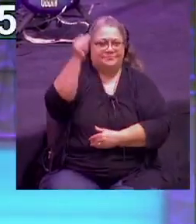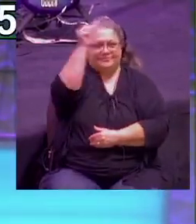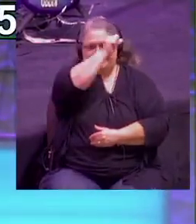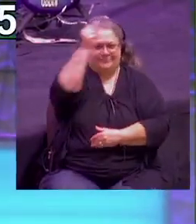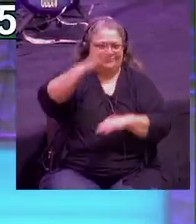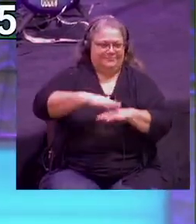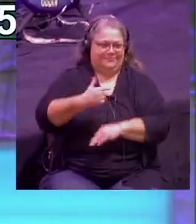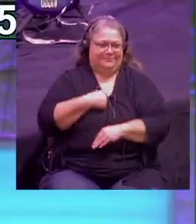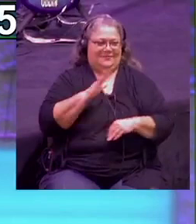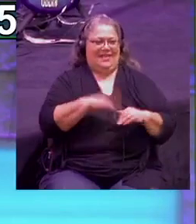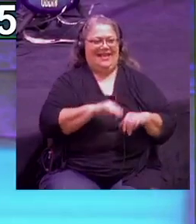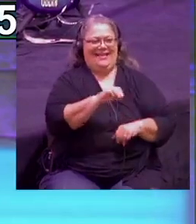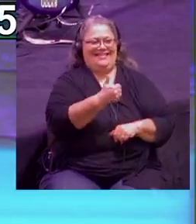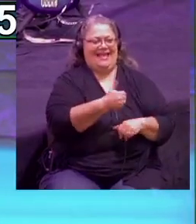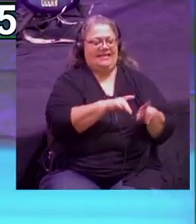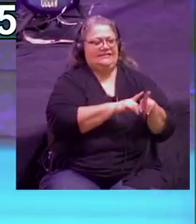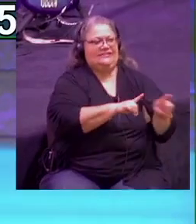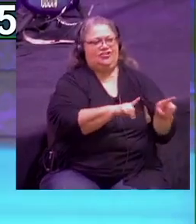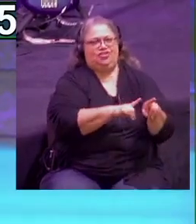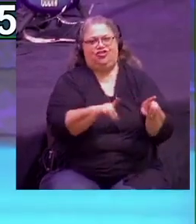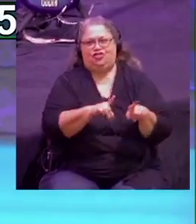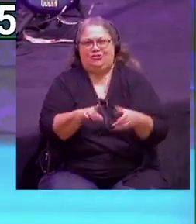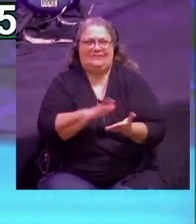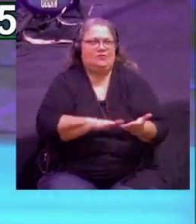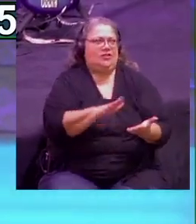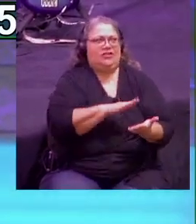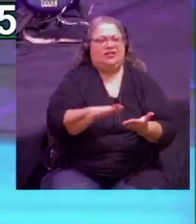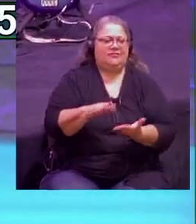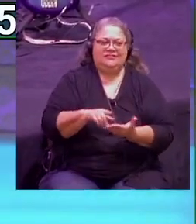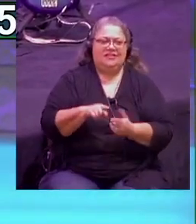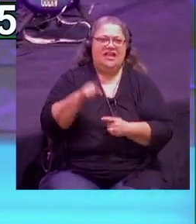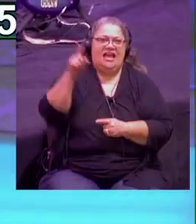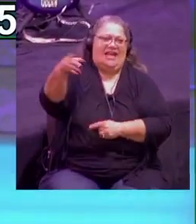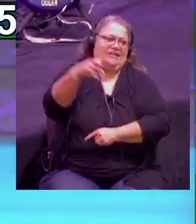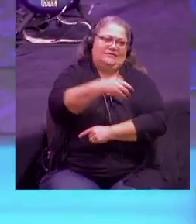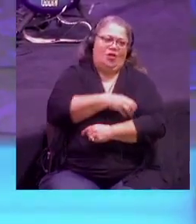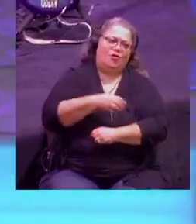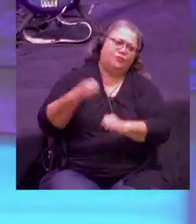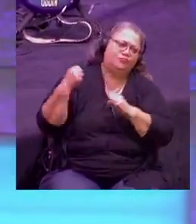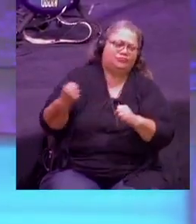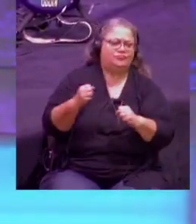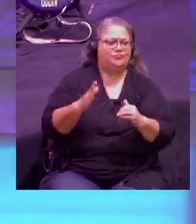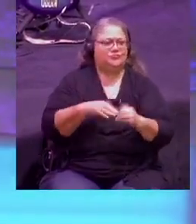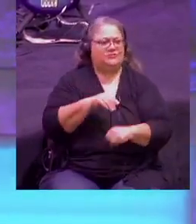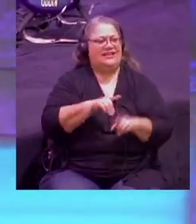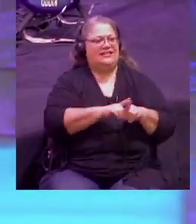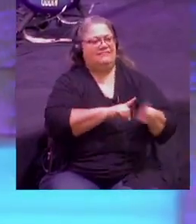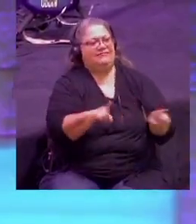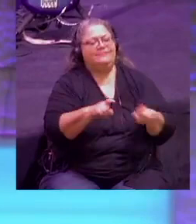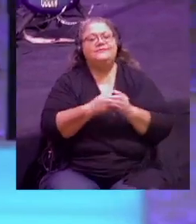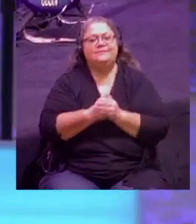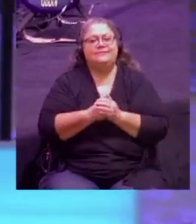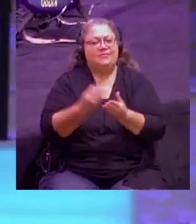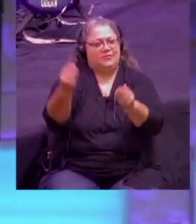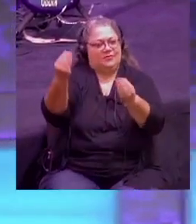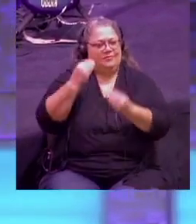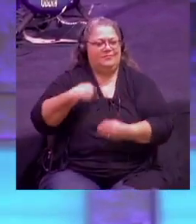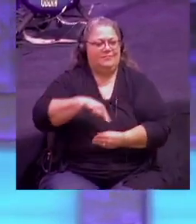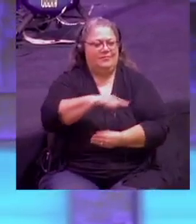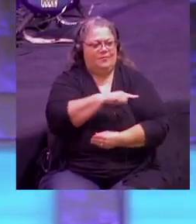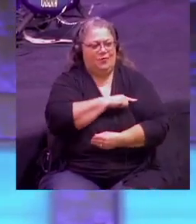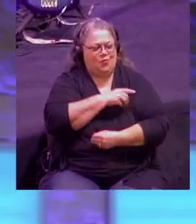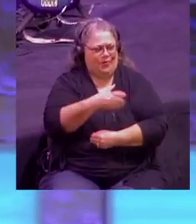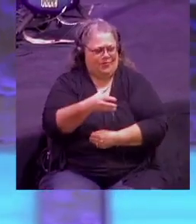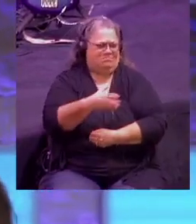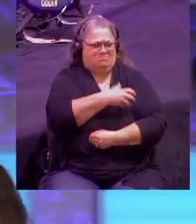10 degrees, because that's the power of the Holy Spirit. He will enable us with